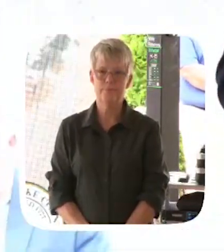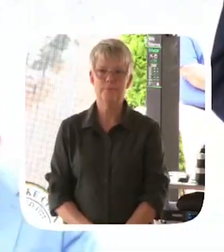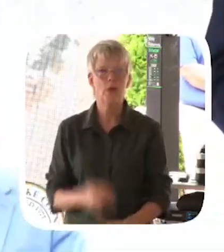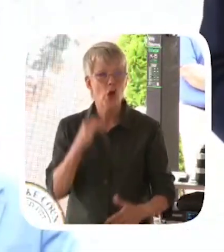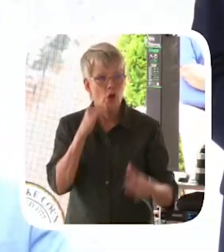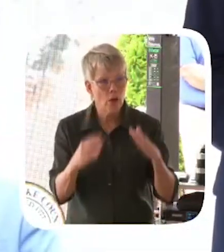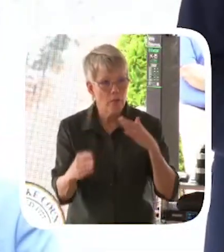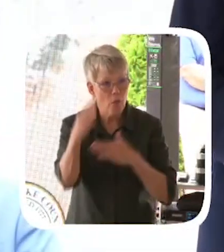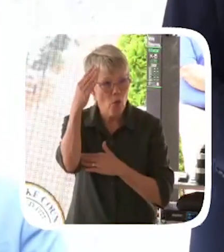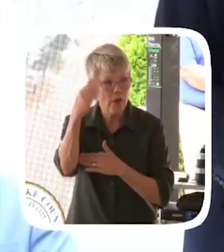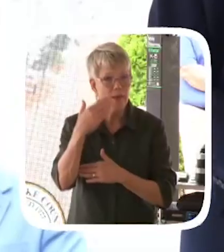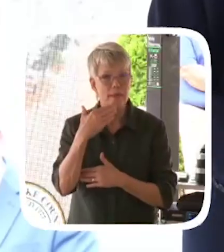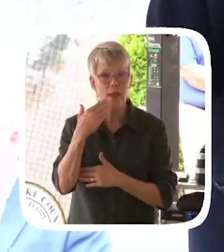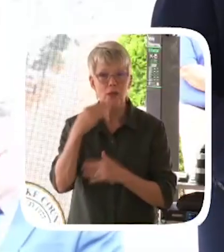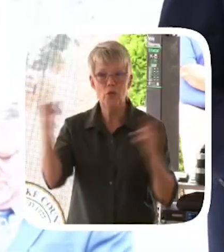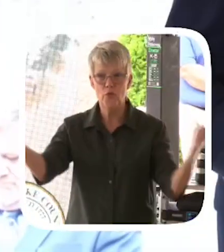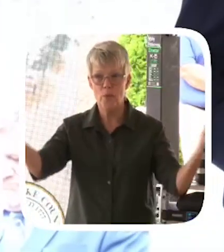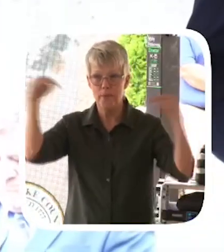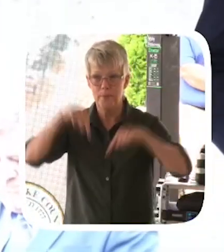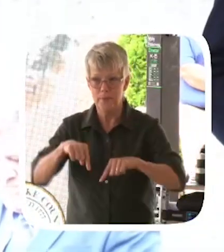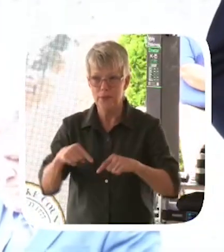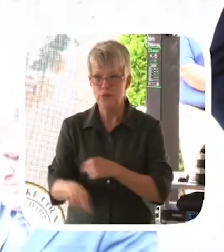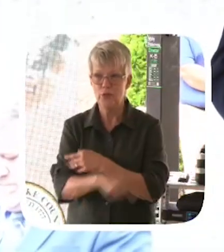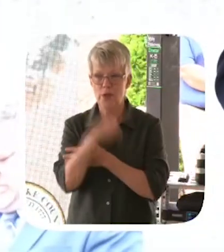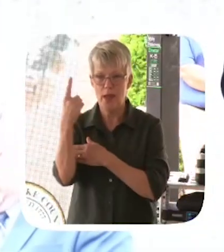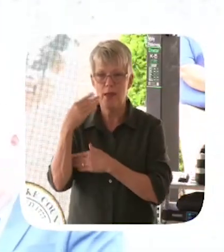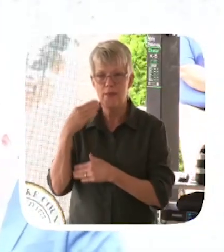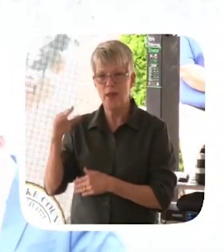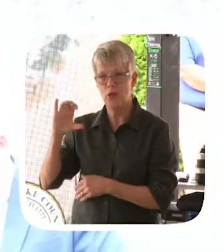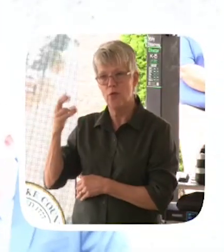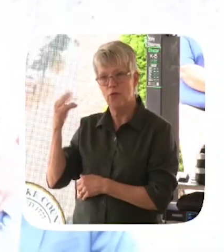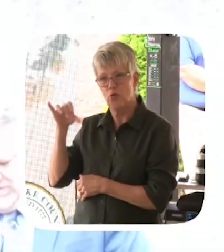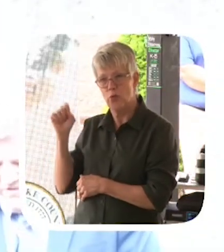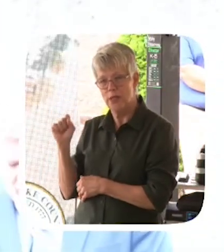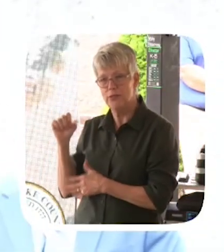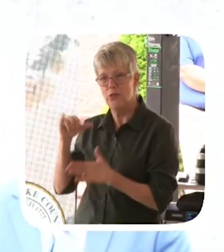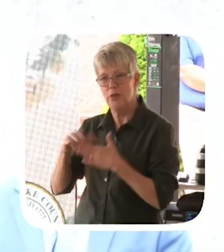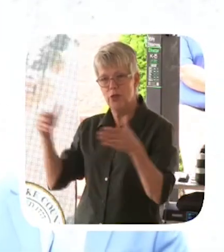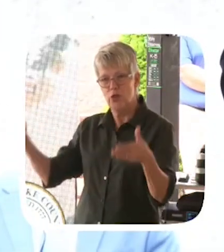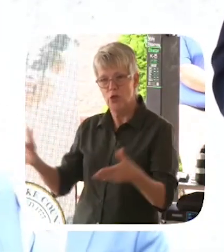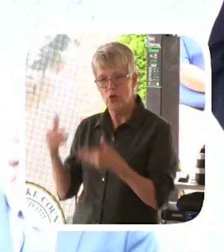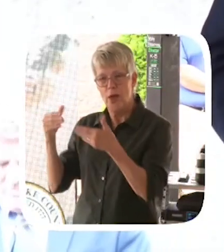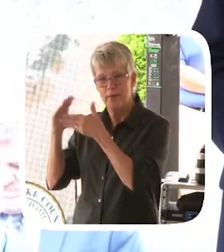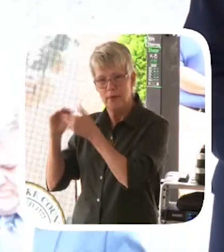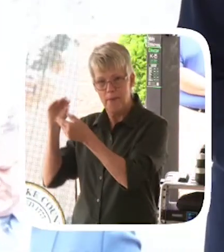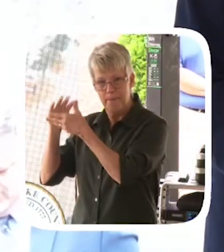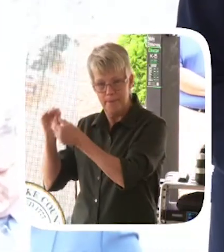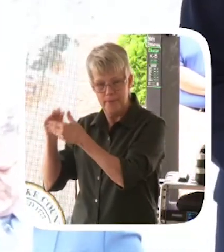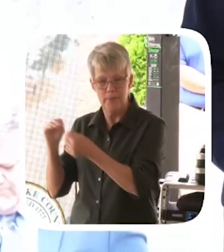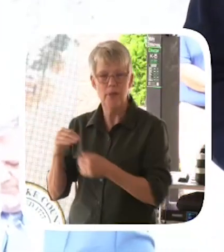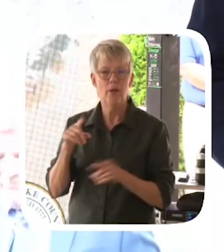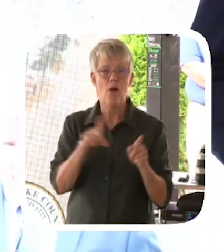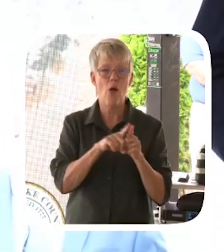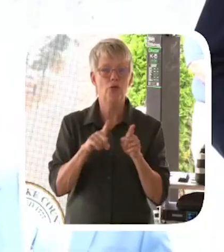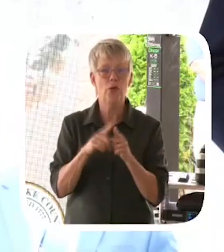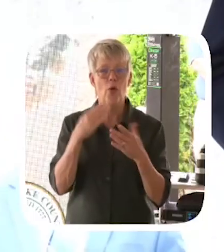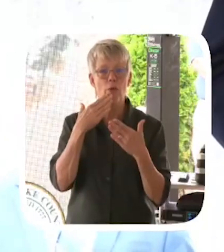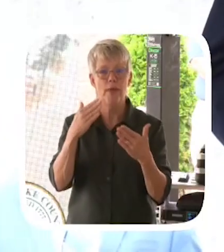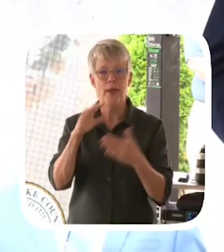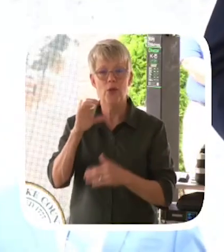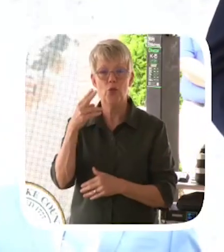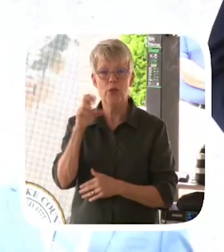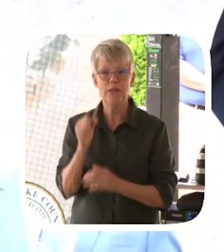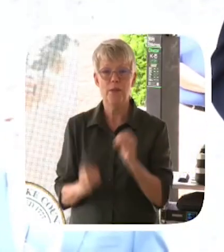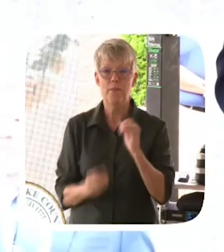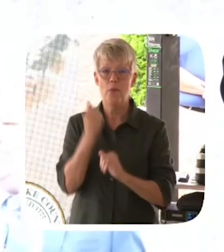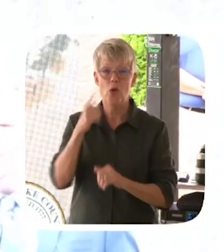Good morning. Thank you for being here today. Thank you to Chris for the introduction and for a few comments. And I want to thank Chris. Most of you